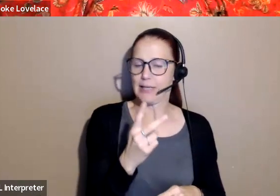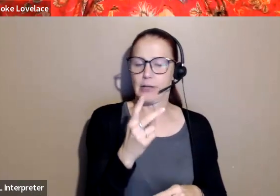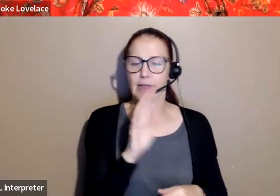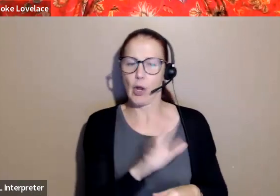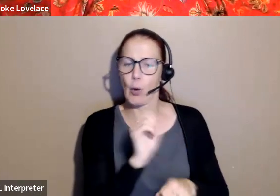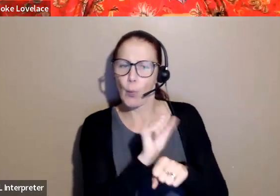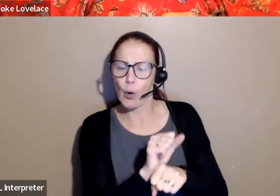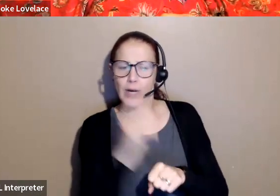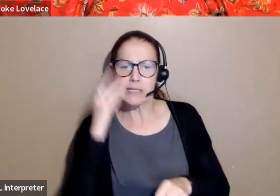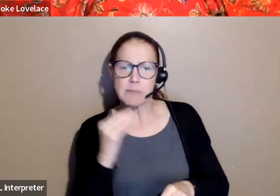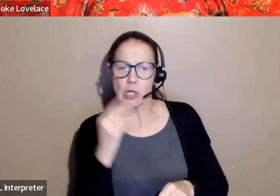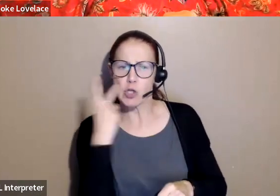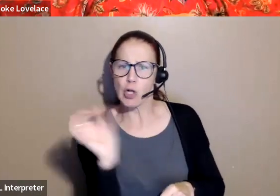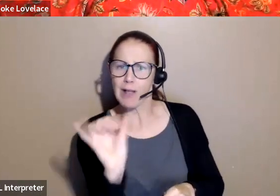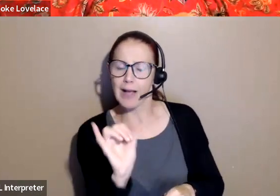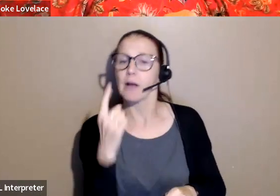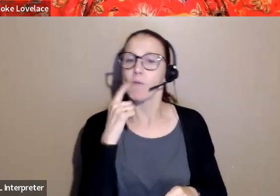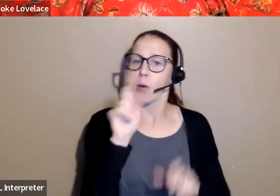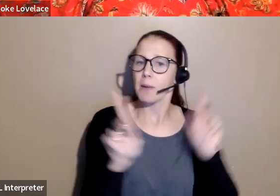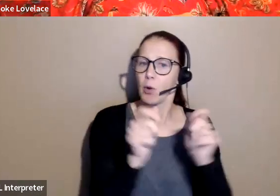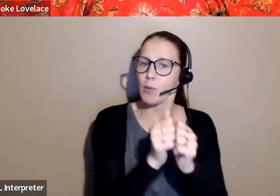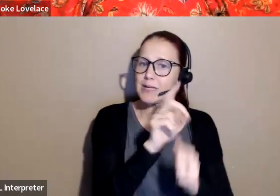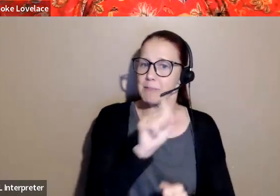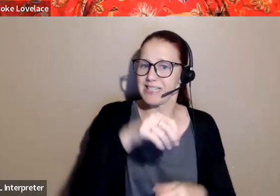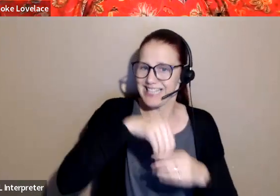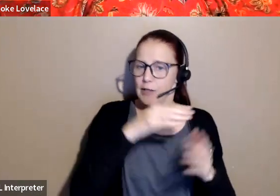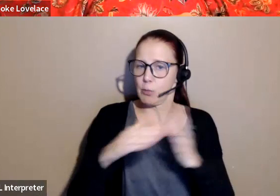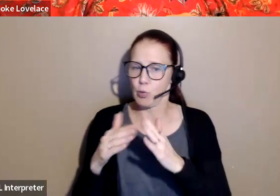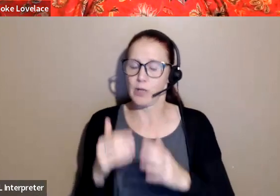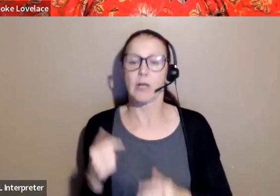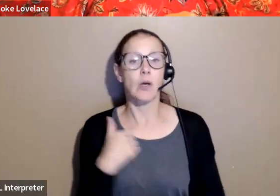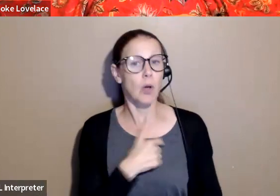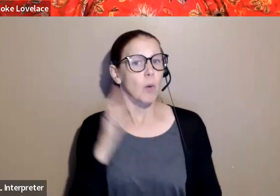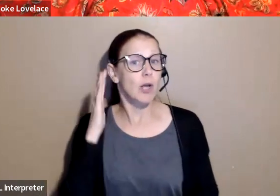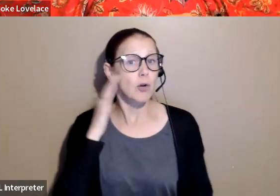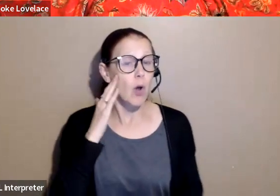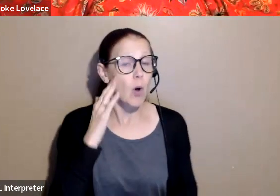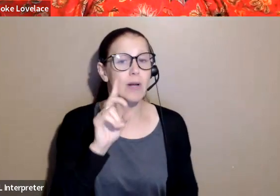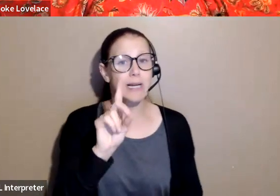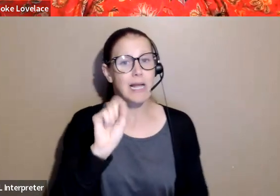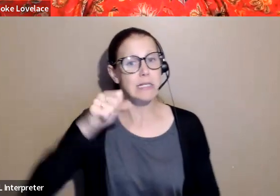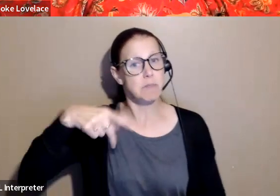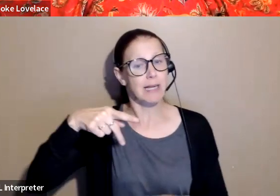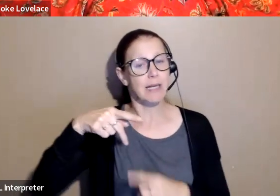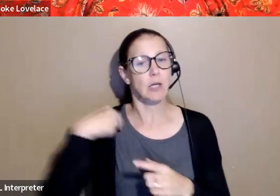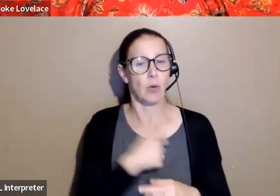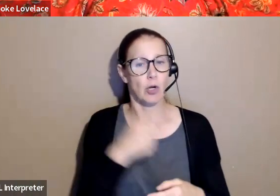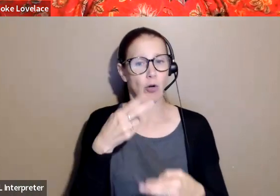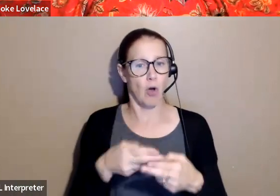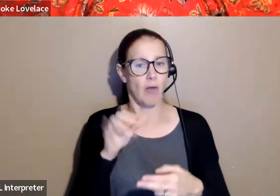they do for people with disabilities in the community. Because we know the DSP, as we call